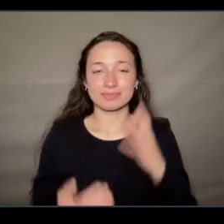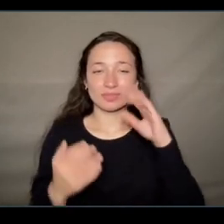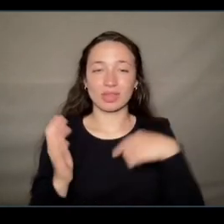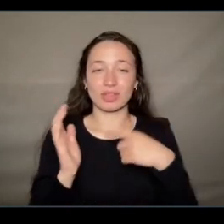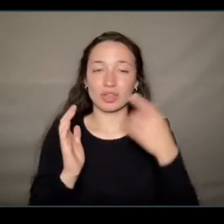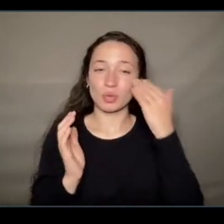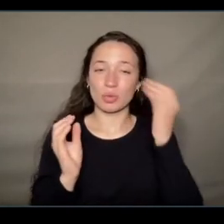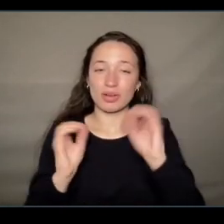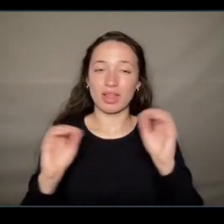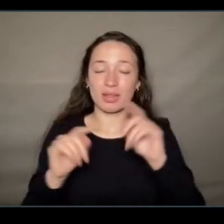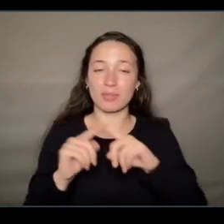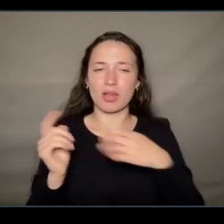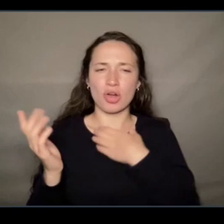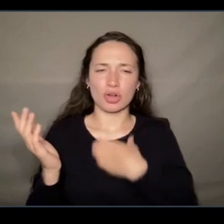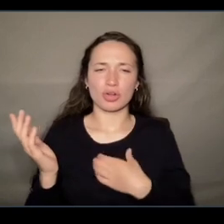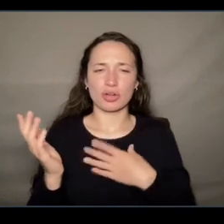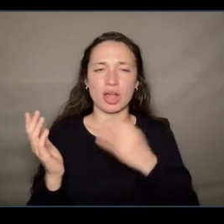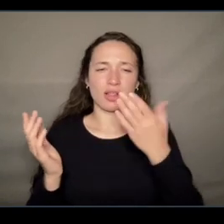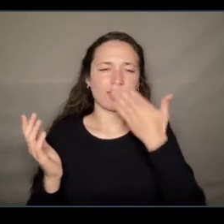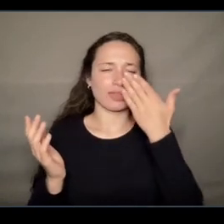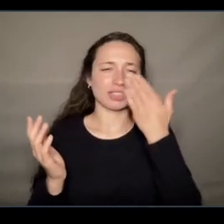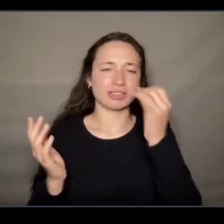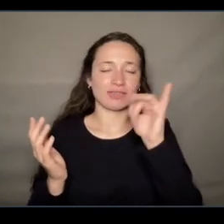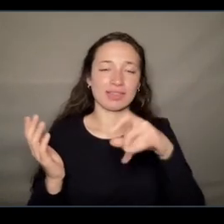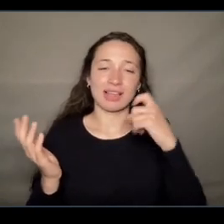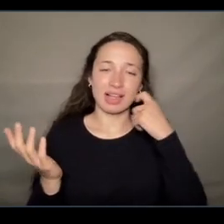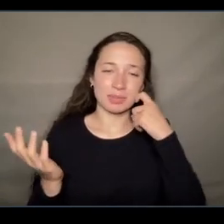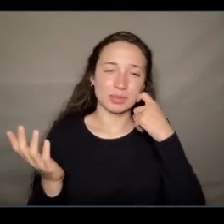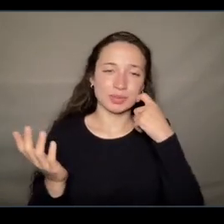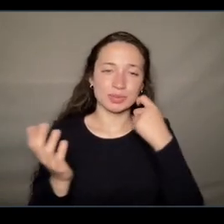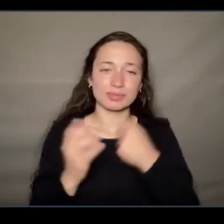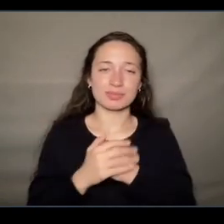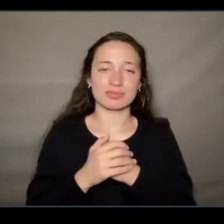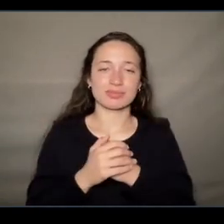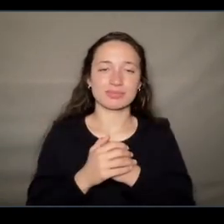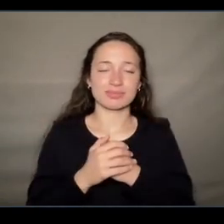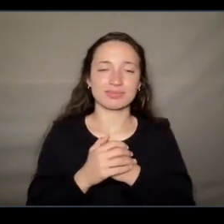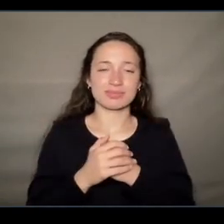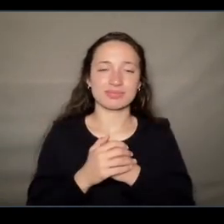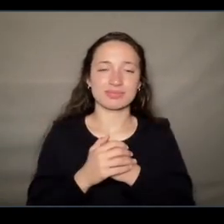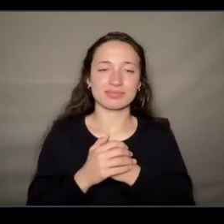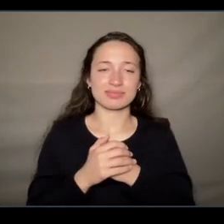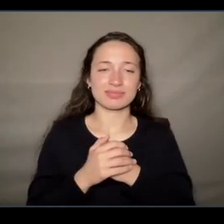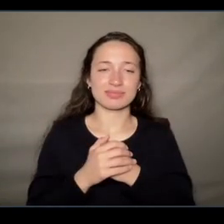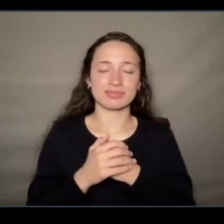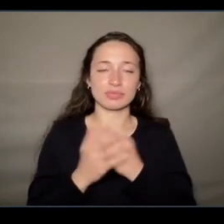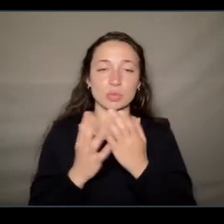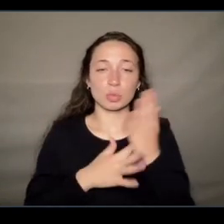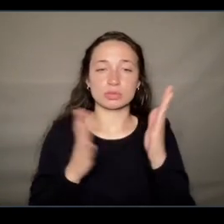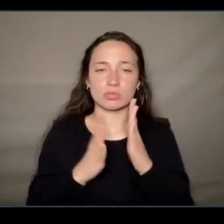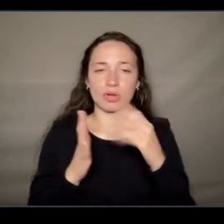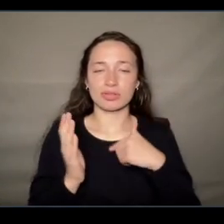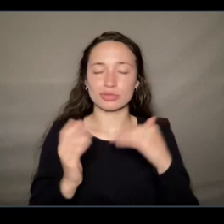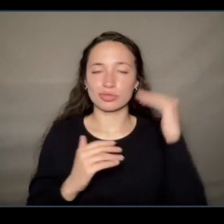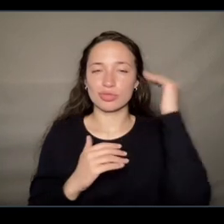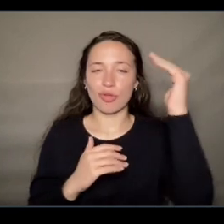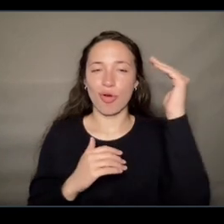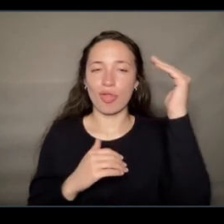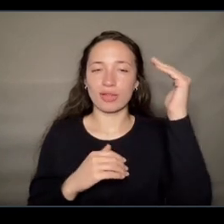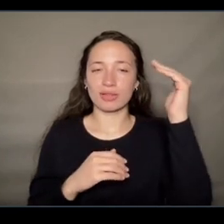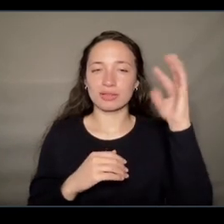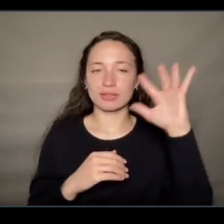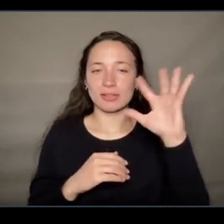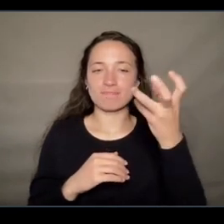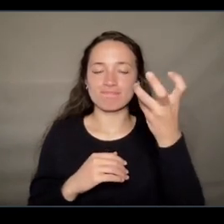Once I knew nothing but hunger and the fragrance of that apple. Though small, I was tall